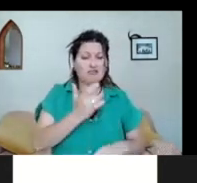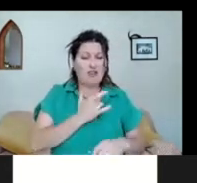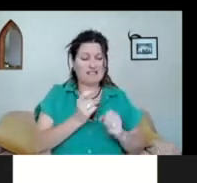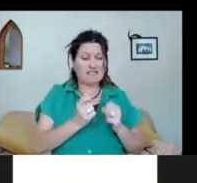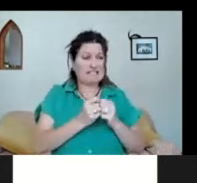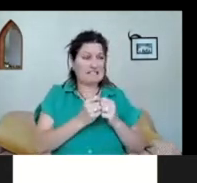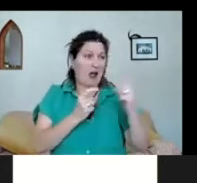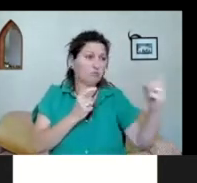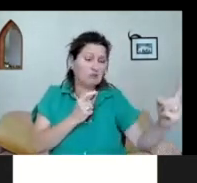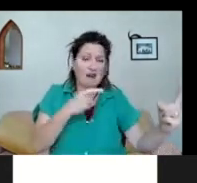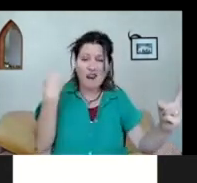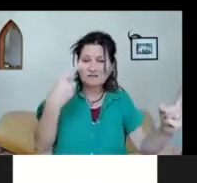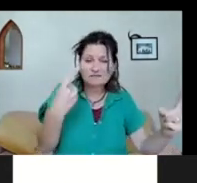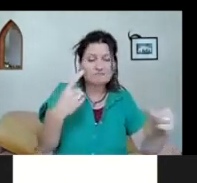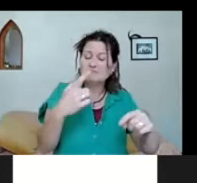it.